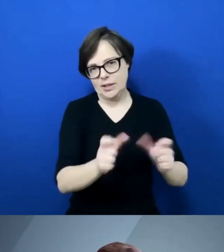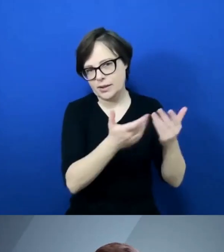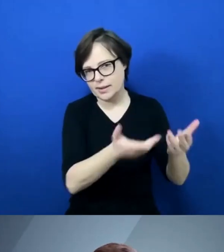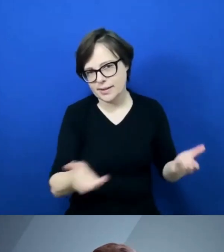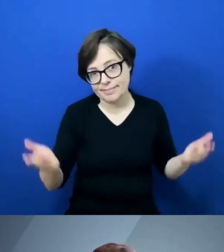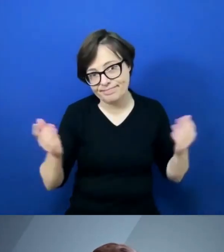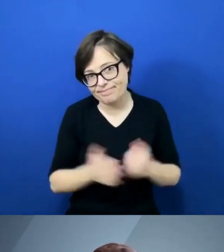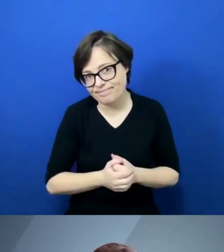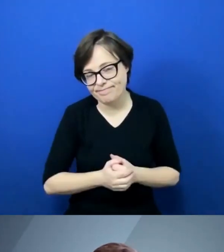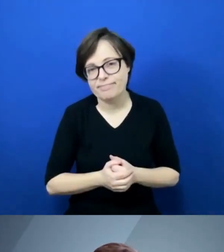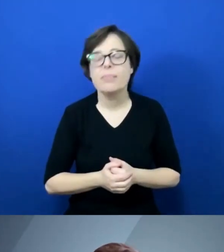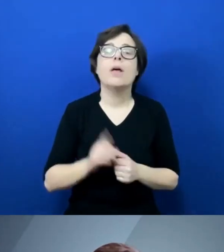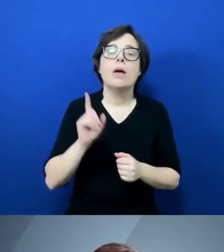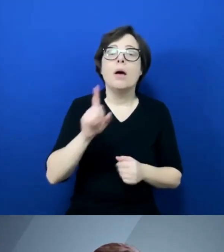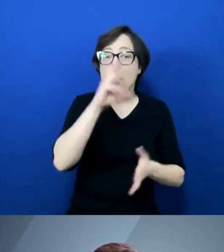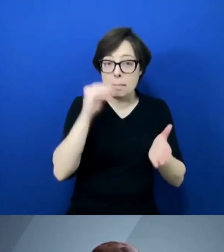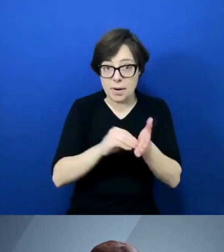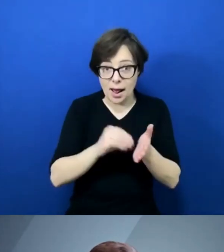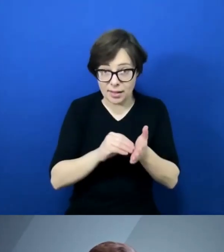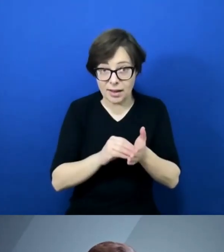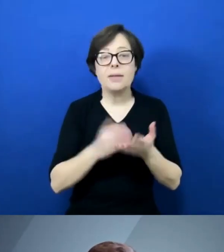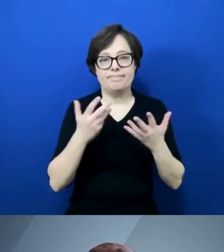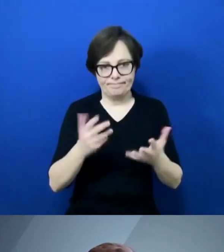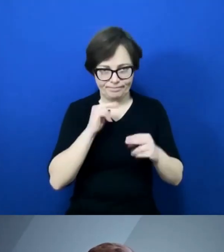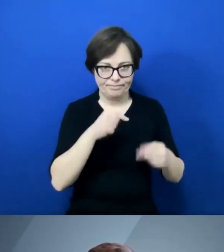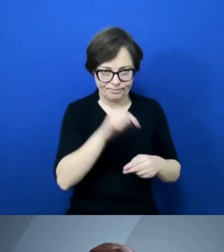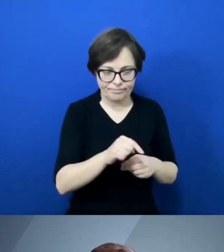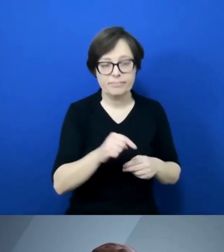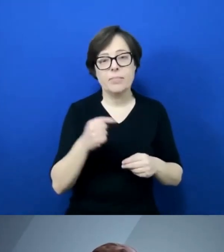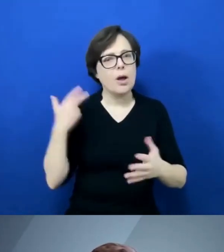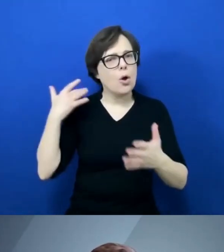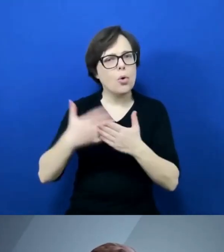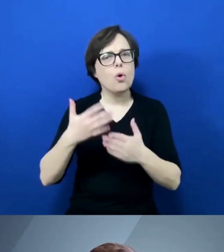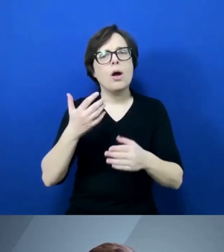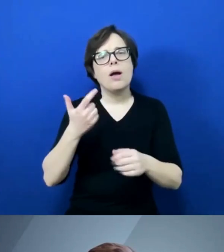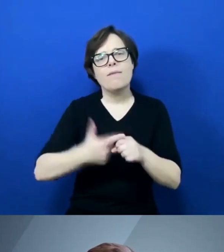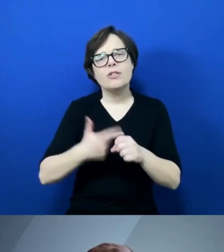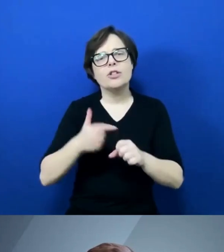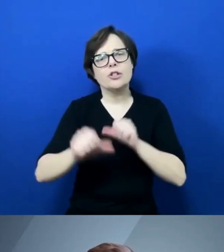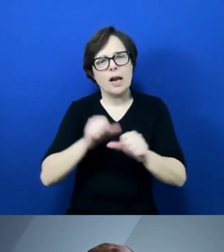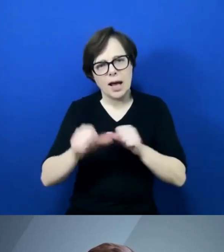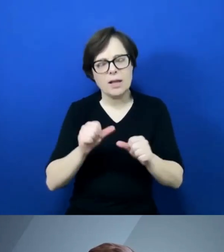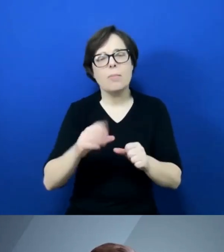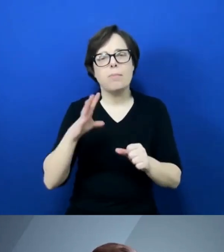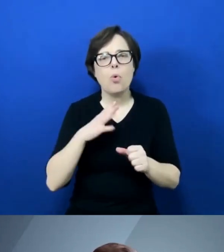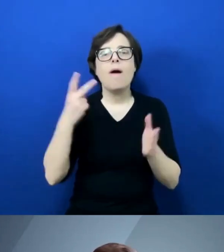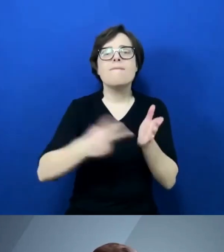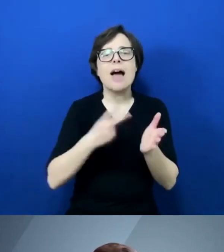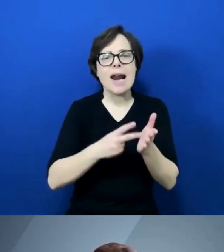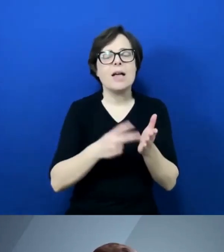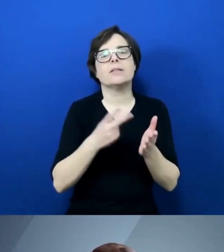these pseudo-politicians. Speaking of practice, in the last 20 years or so, we've had